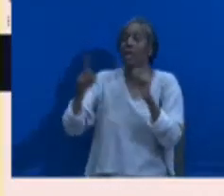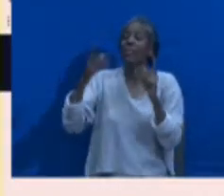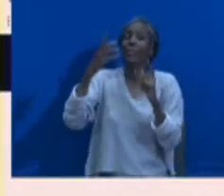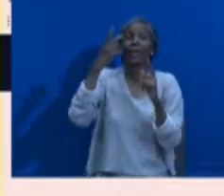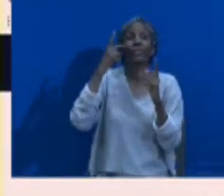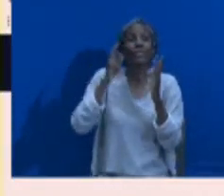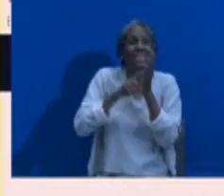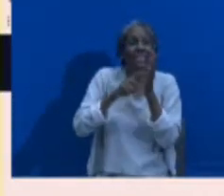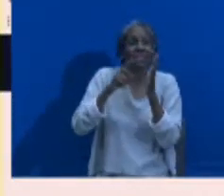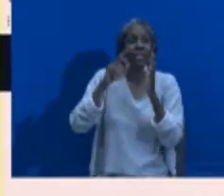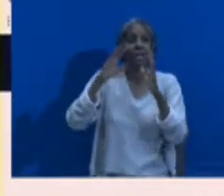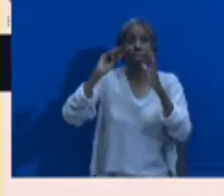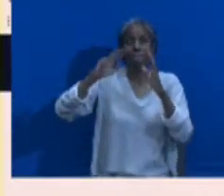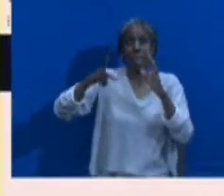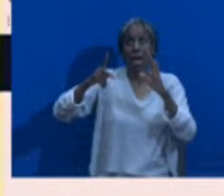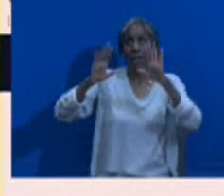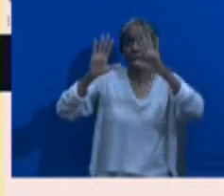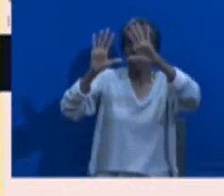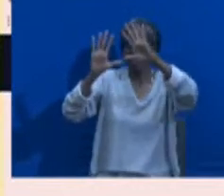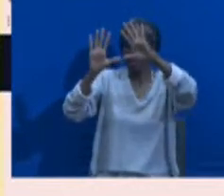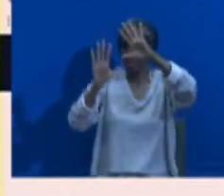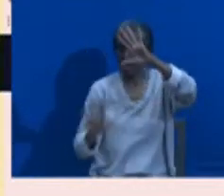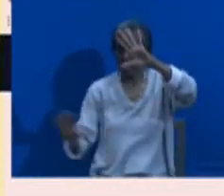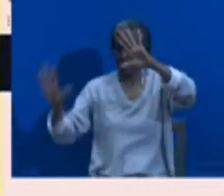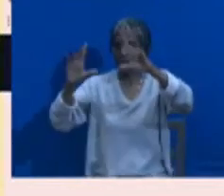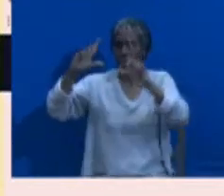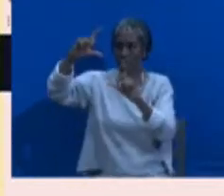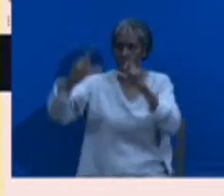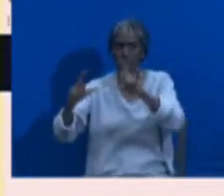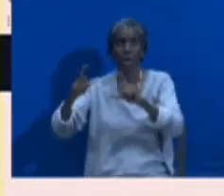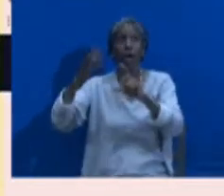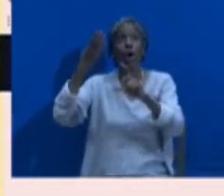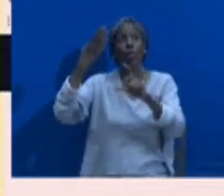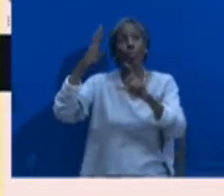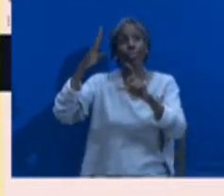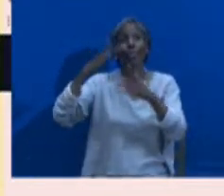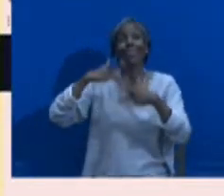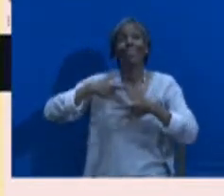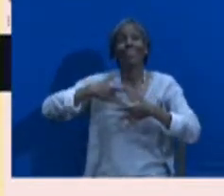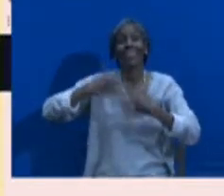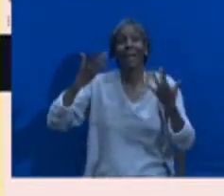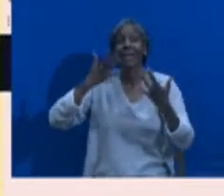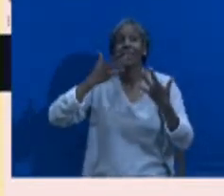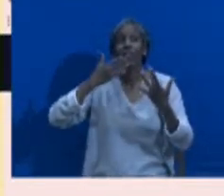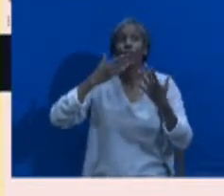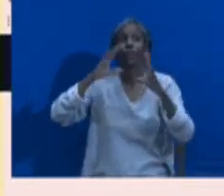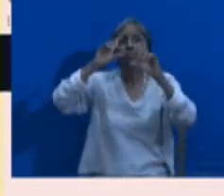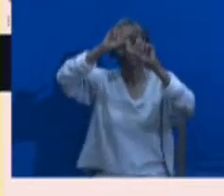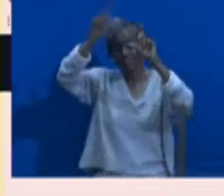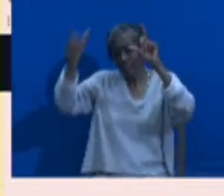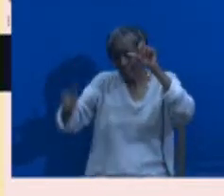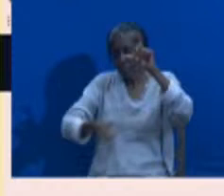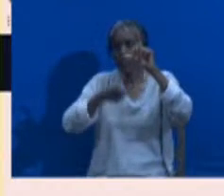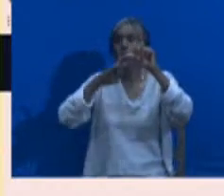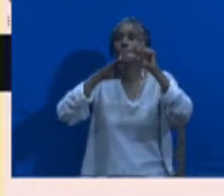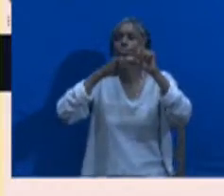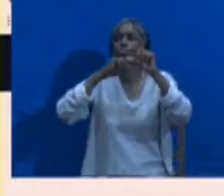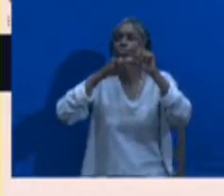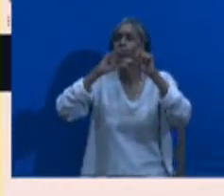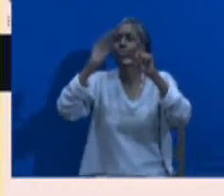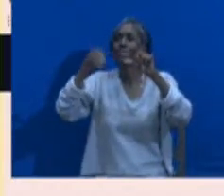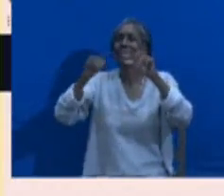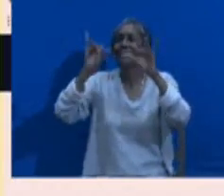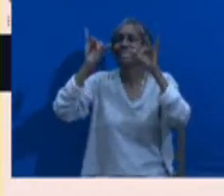colors is the percent of devices staying at home. So the lighter colors are less than 20.